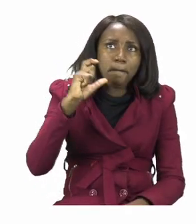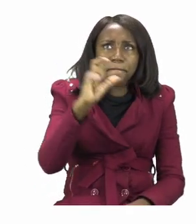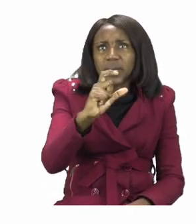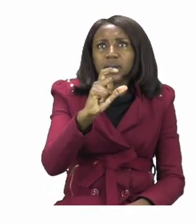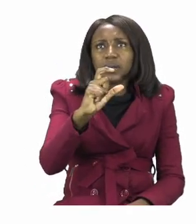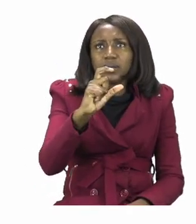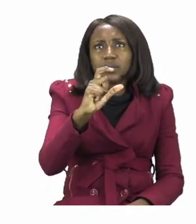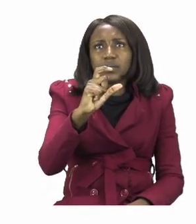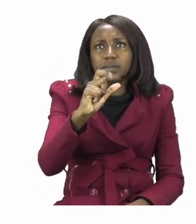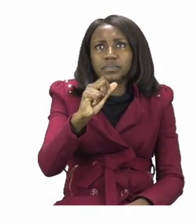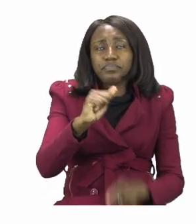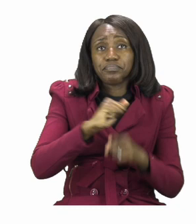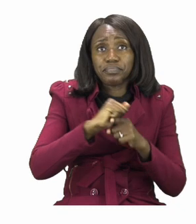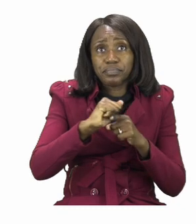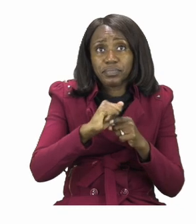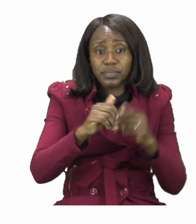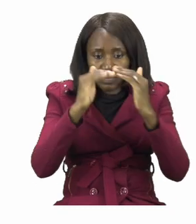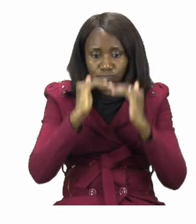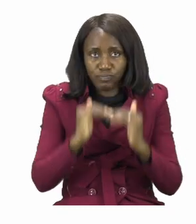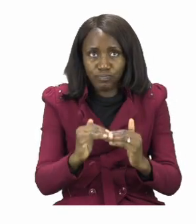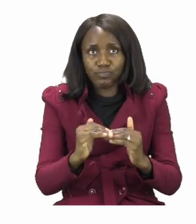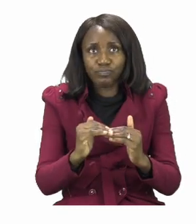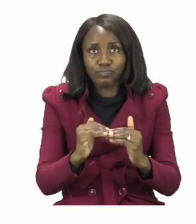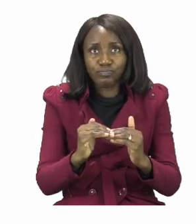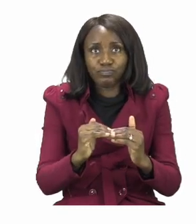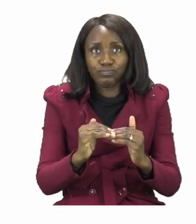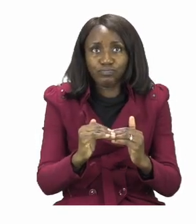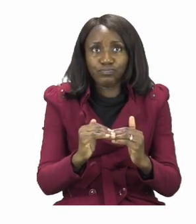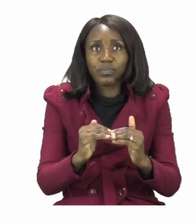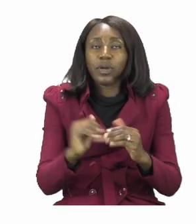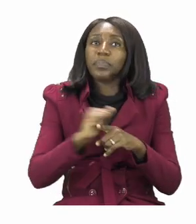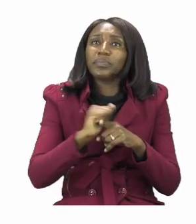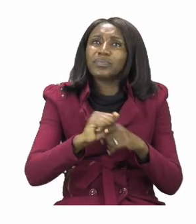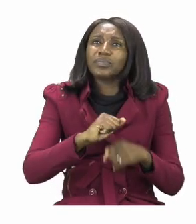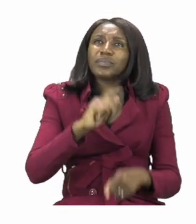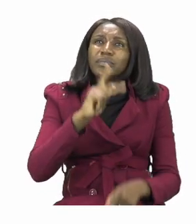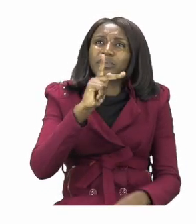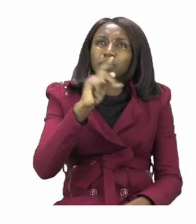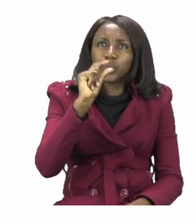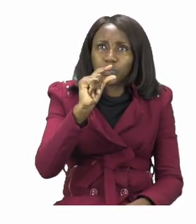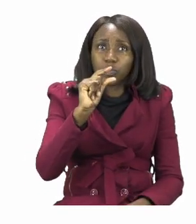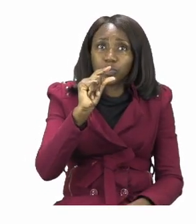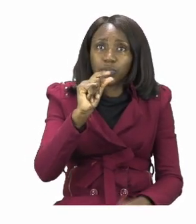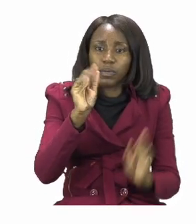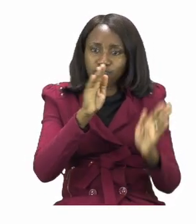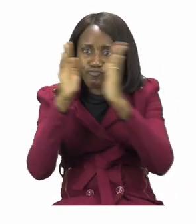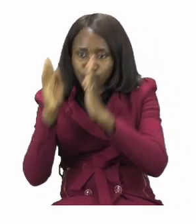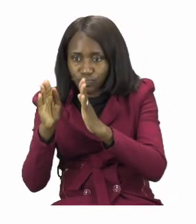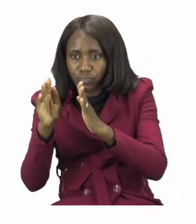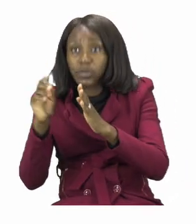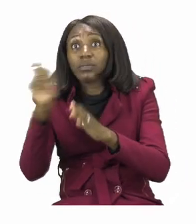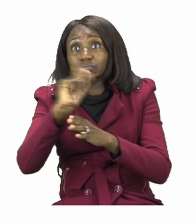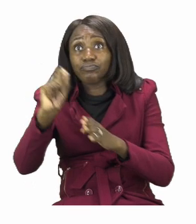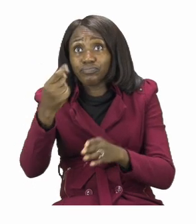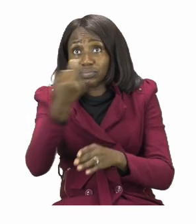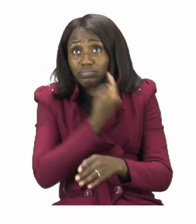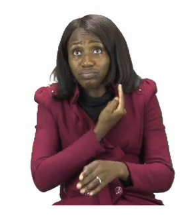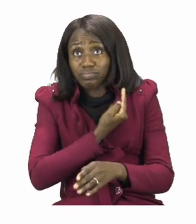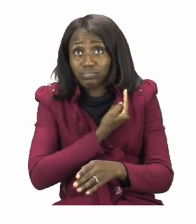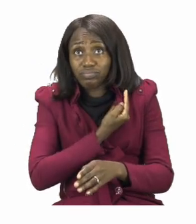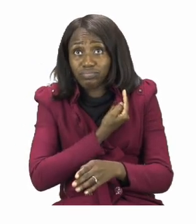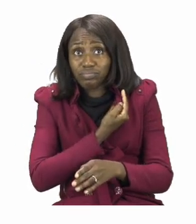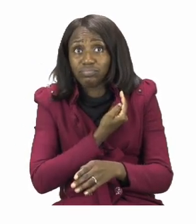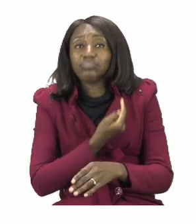K and then write it. Then underneath, you will trace